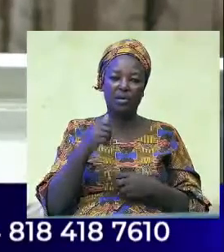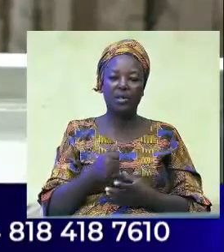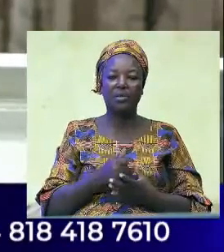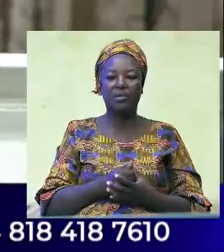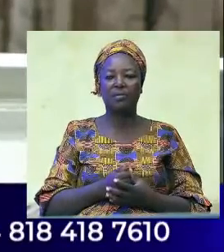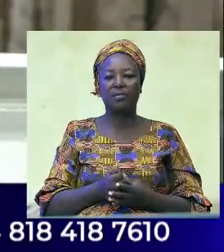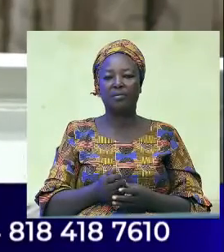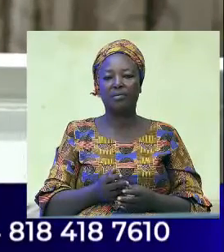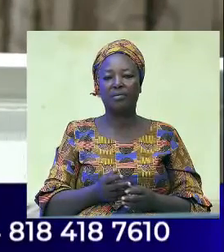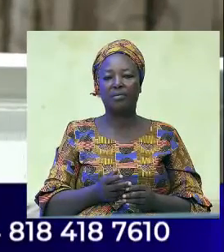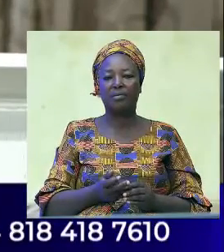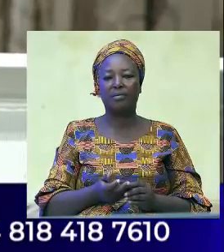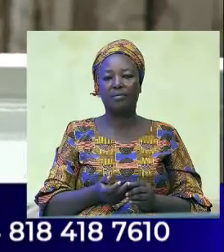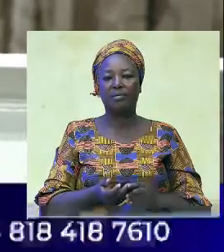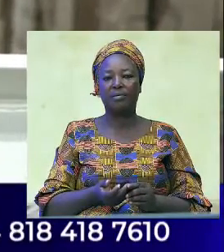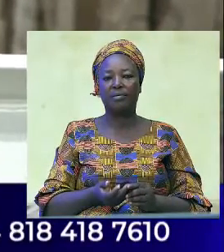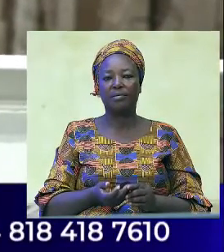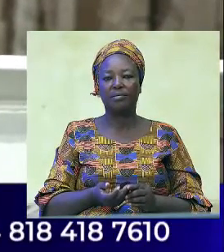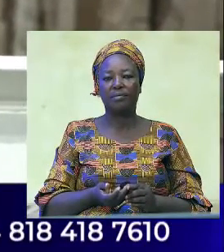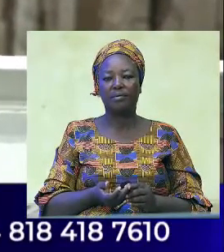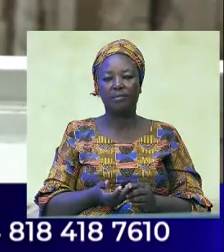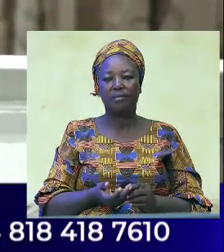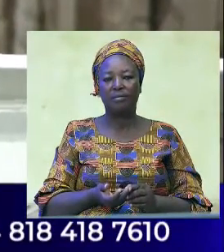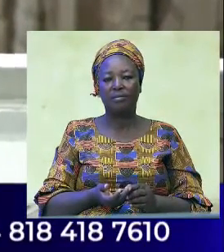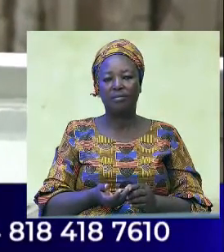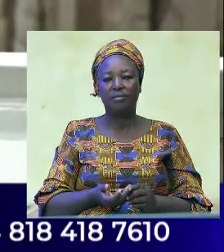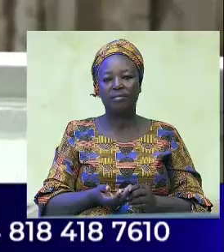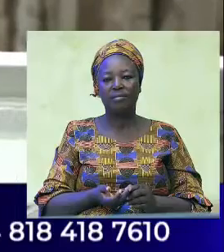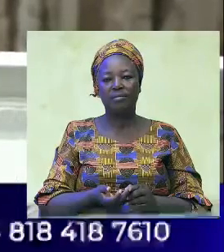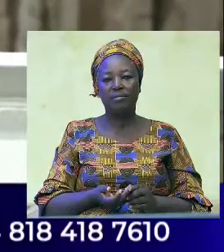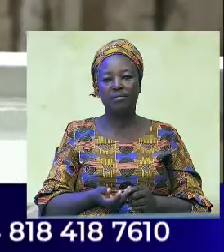gone. Check yourself.